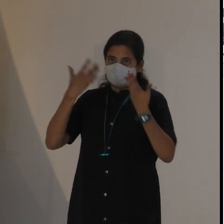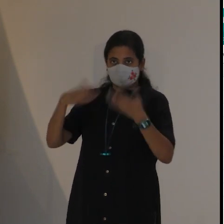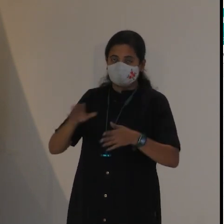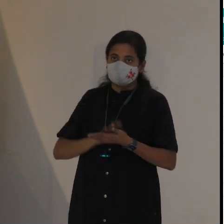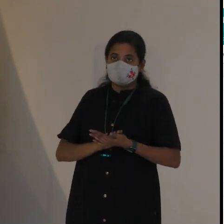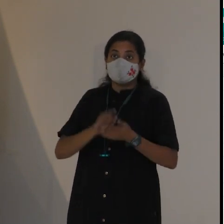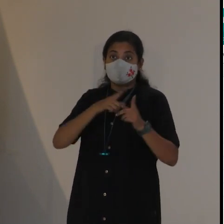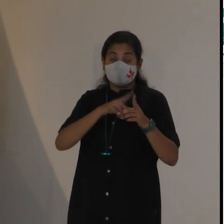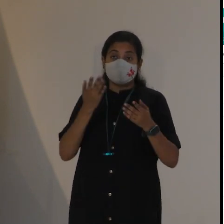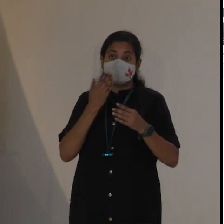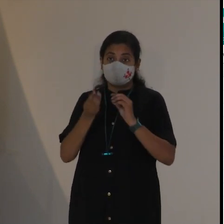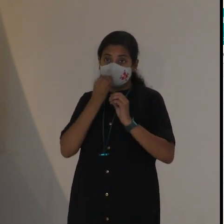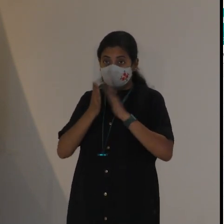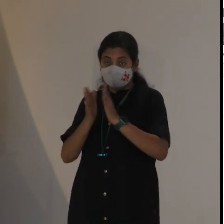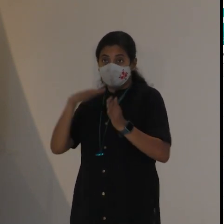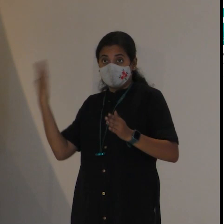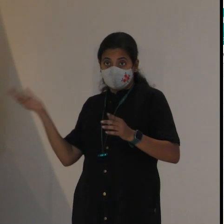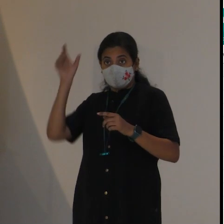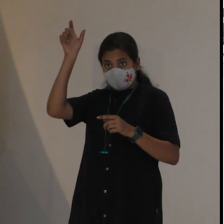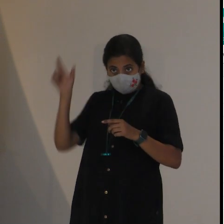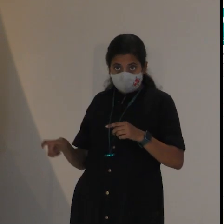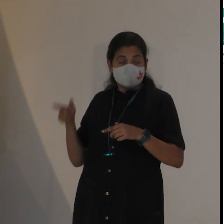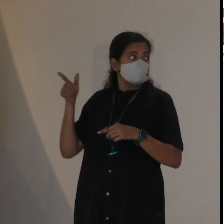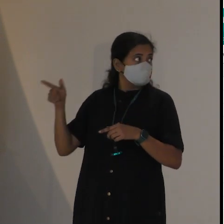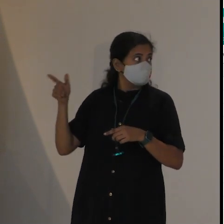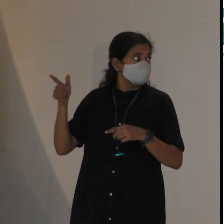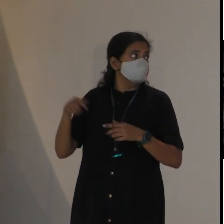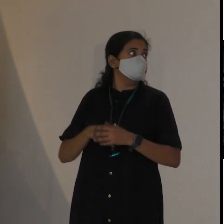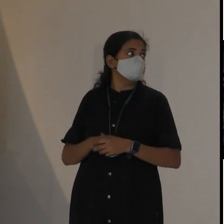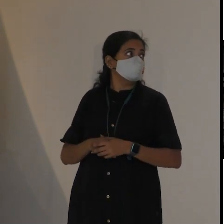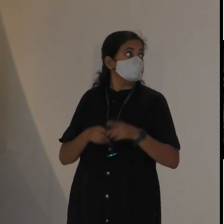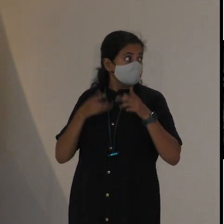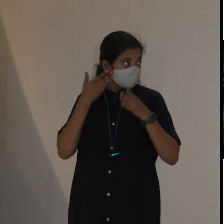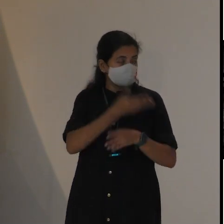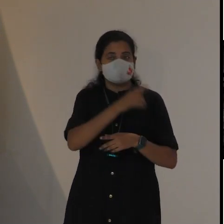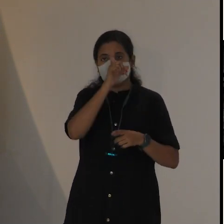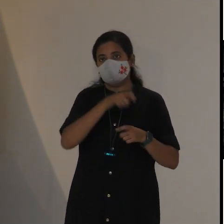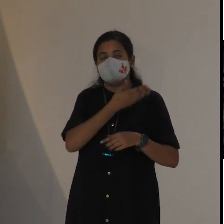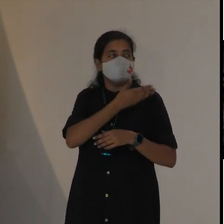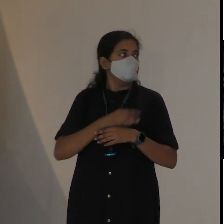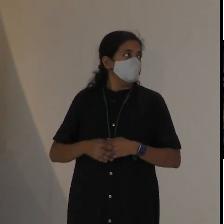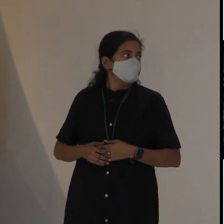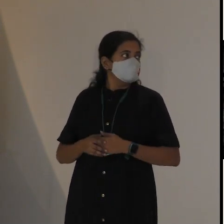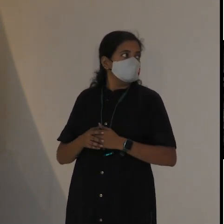the right-hand side, you can see an updated frame, which means it looks a lot like this.